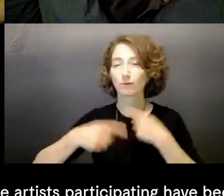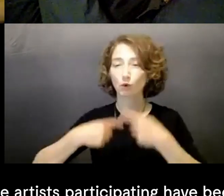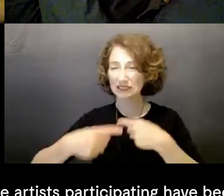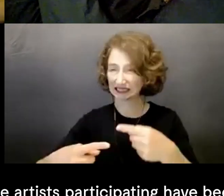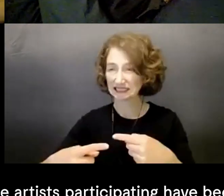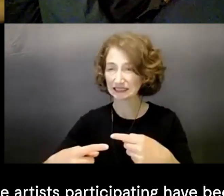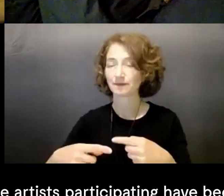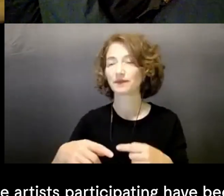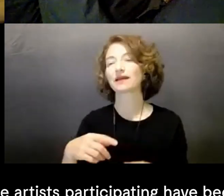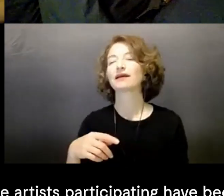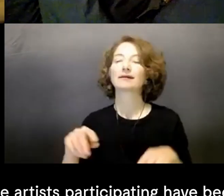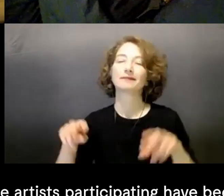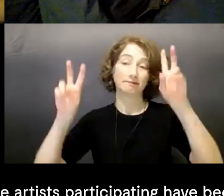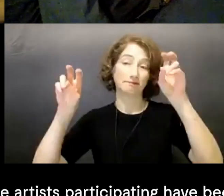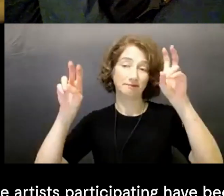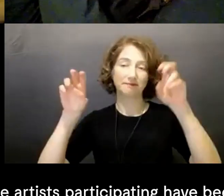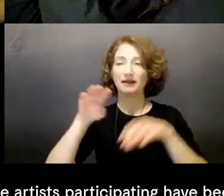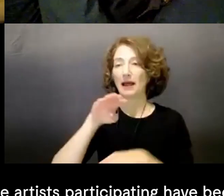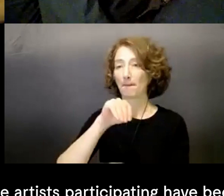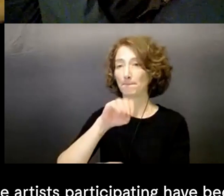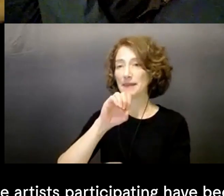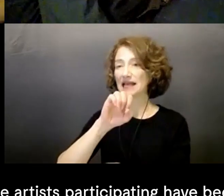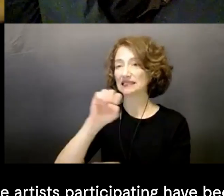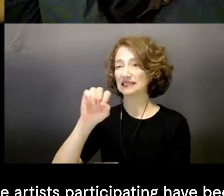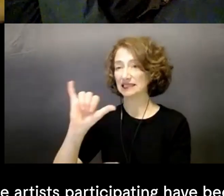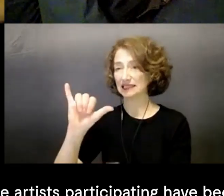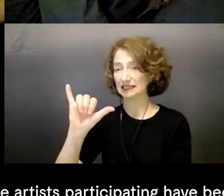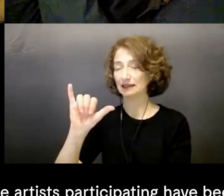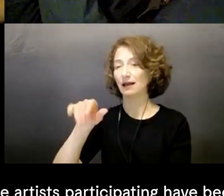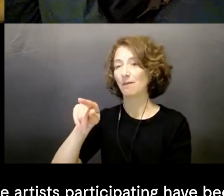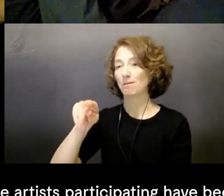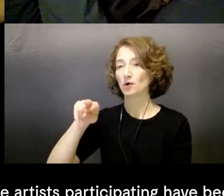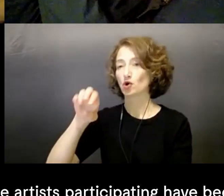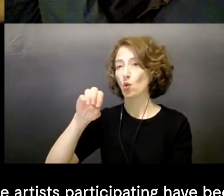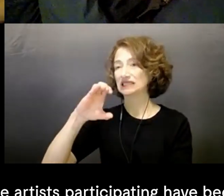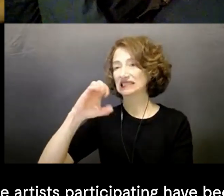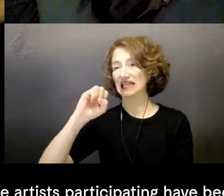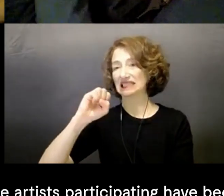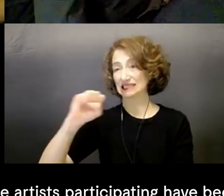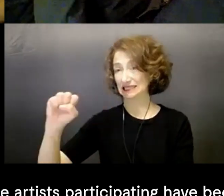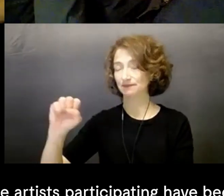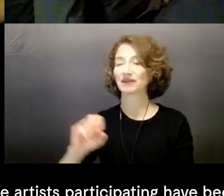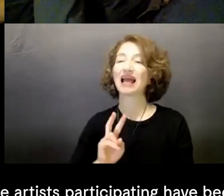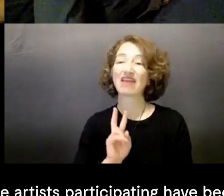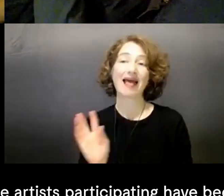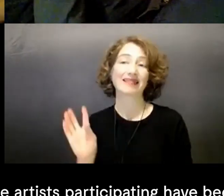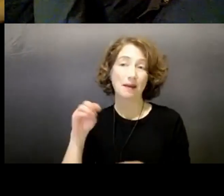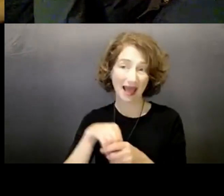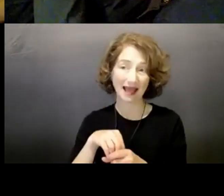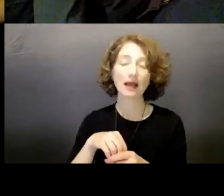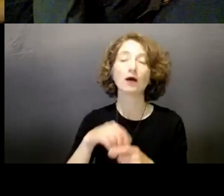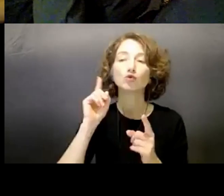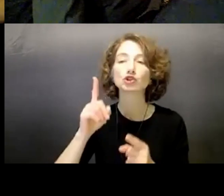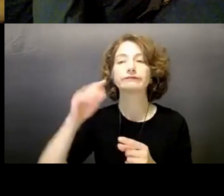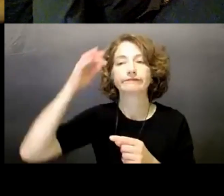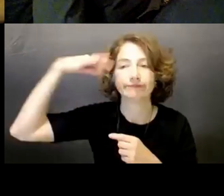been in situations where the artists participating have been working with audiences and